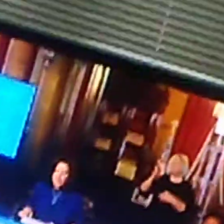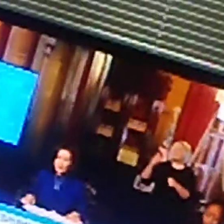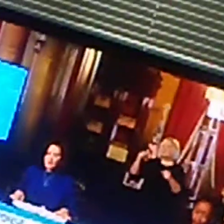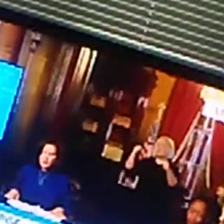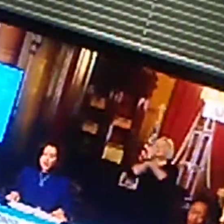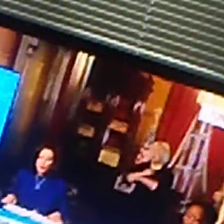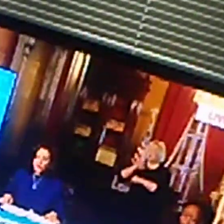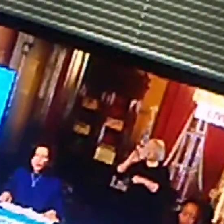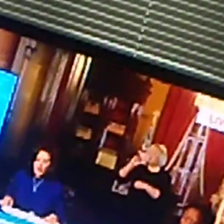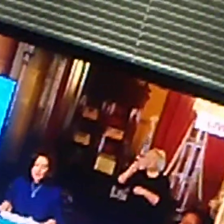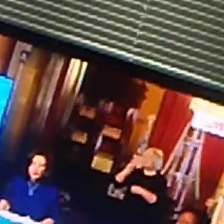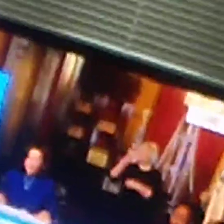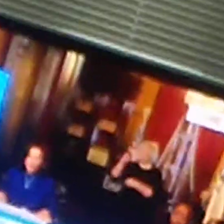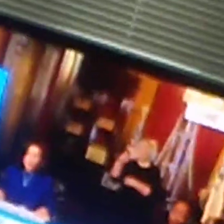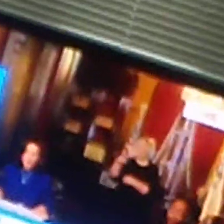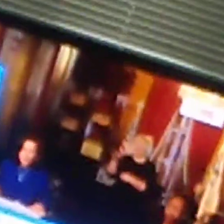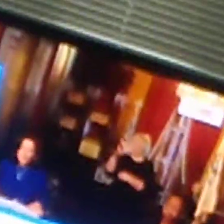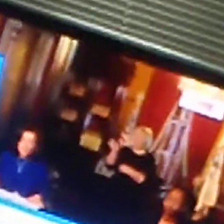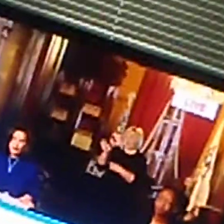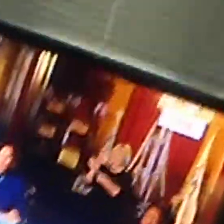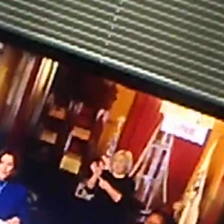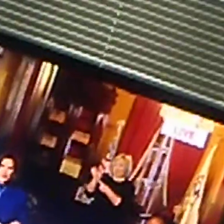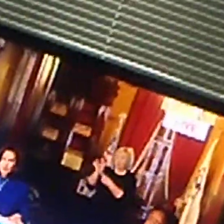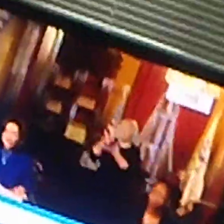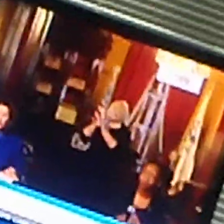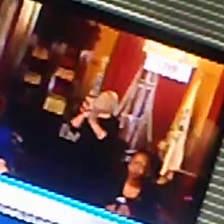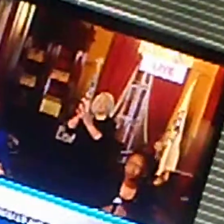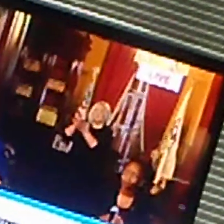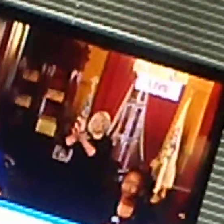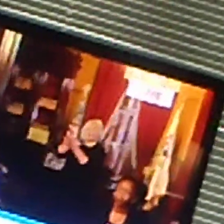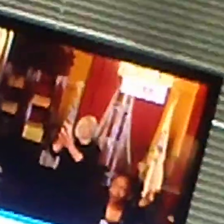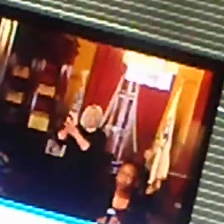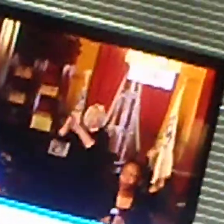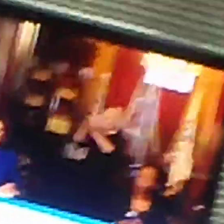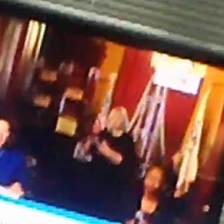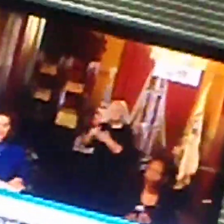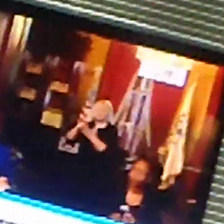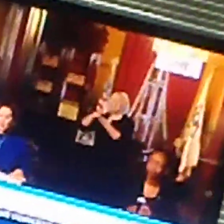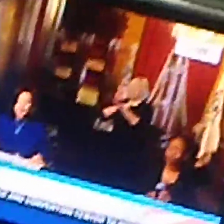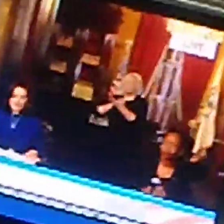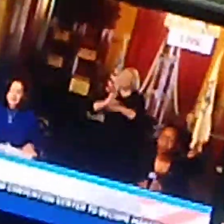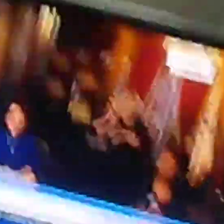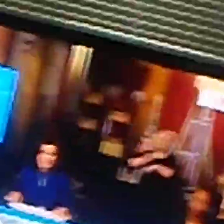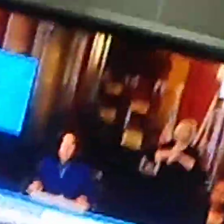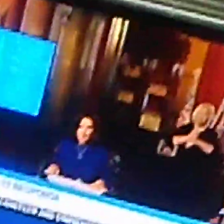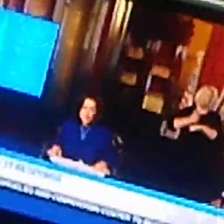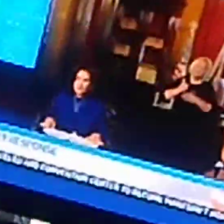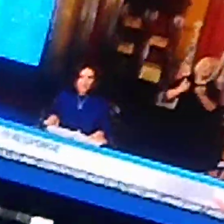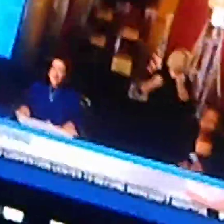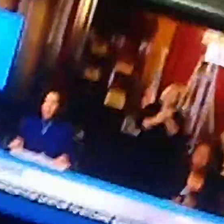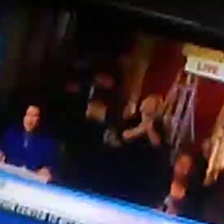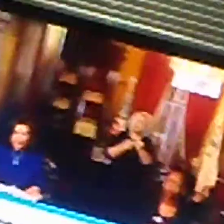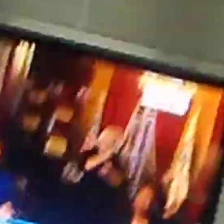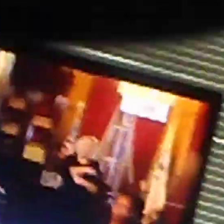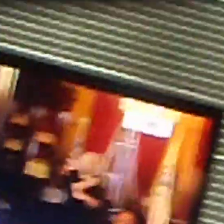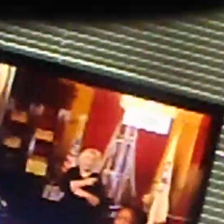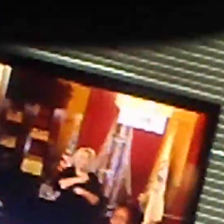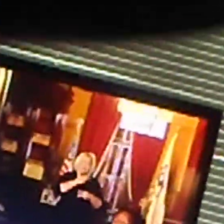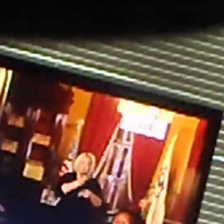www.michigan.gov/fightcovid19, where trained medical professionals can register to serve their fellow Michiganders by assisting hospitals in